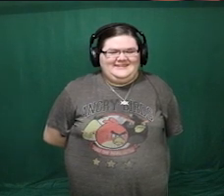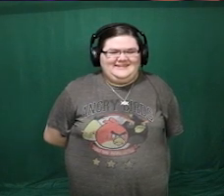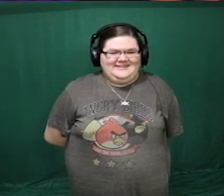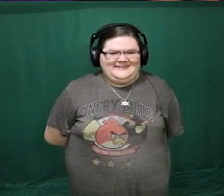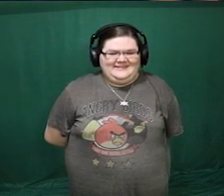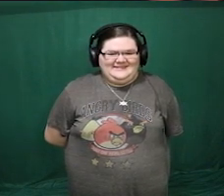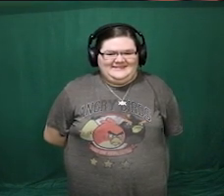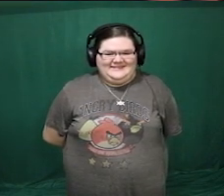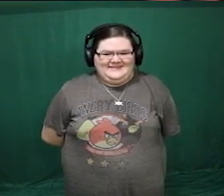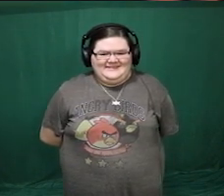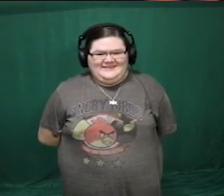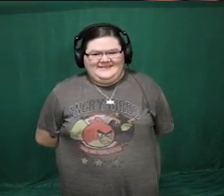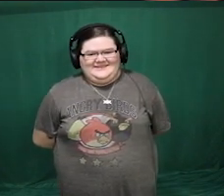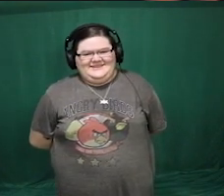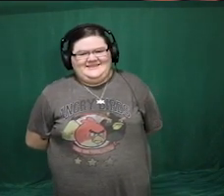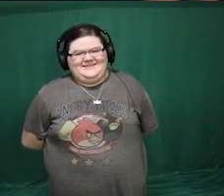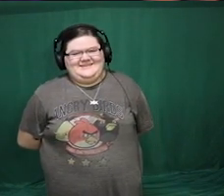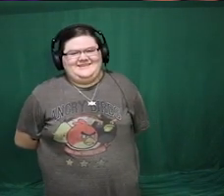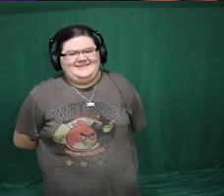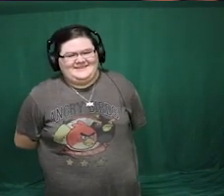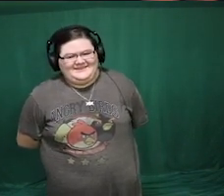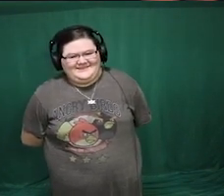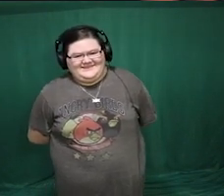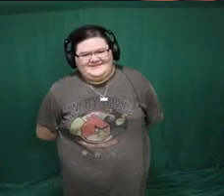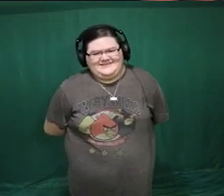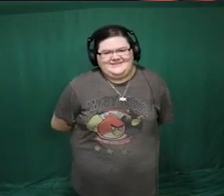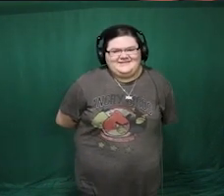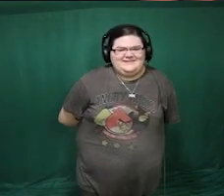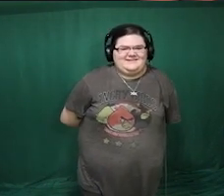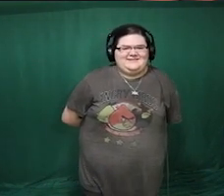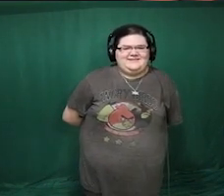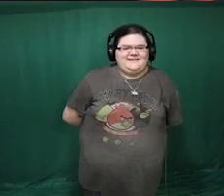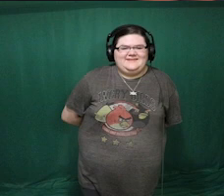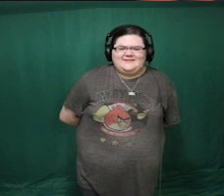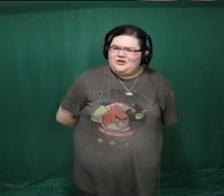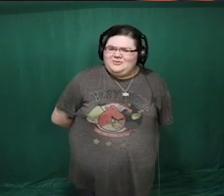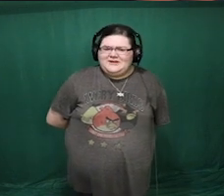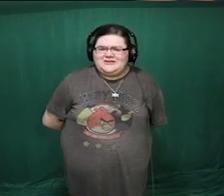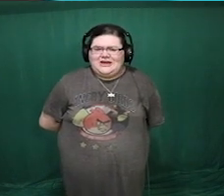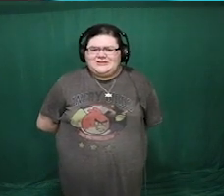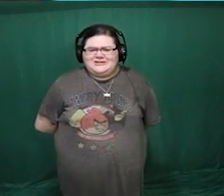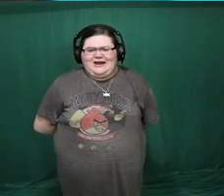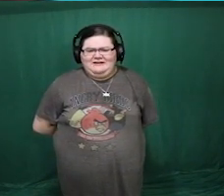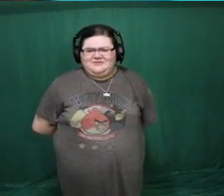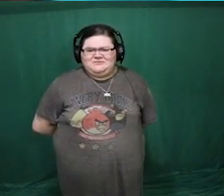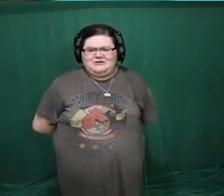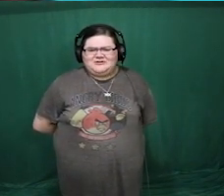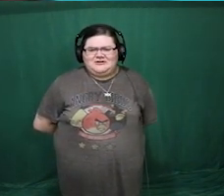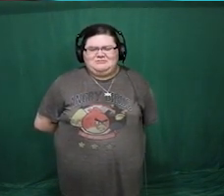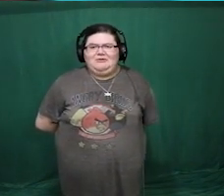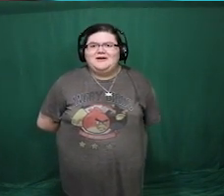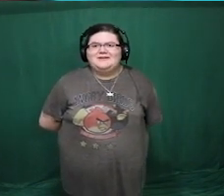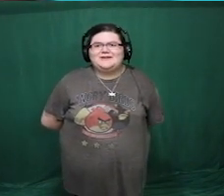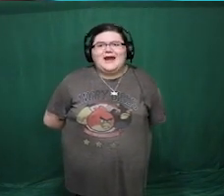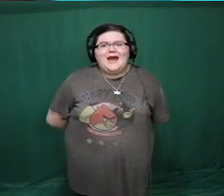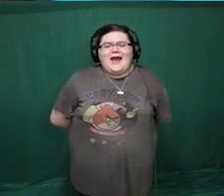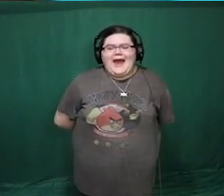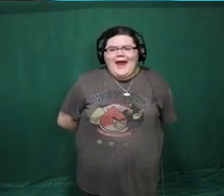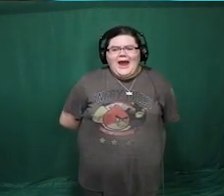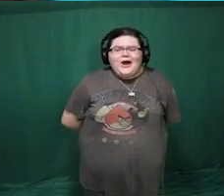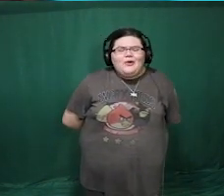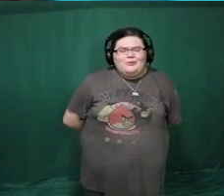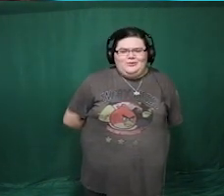What do you mean? I'm first, mate. You played all of us. Toby and JJ tied for the most correct points?